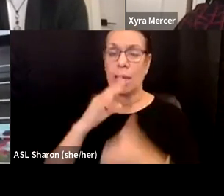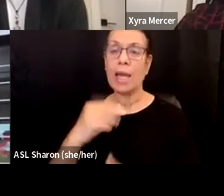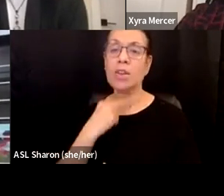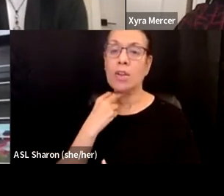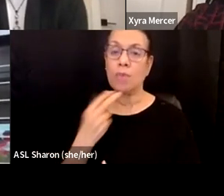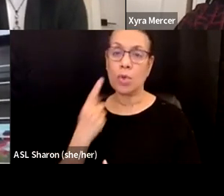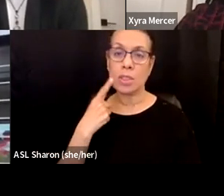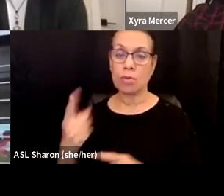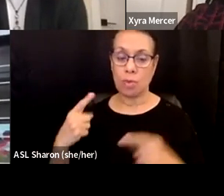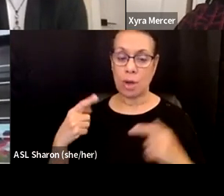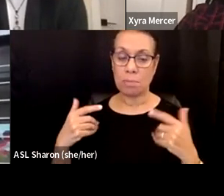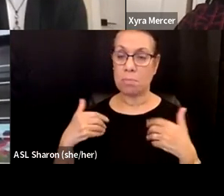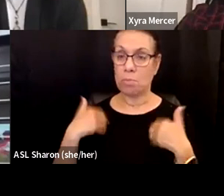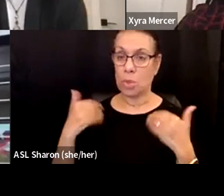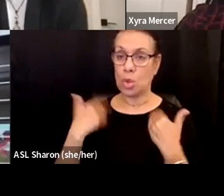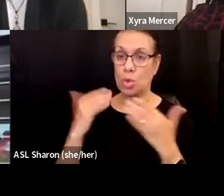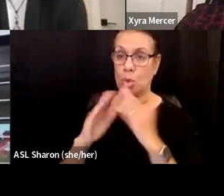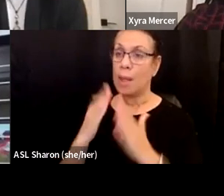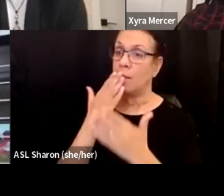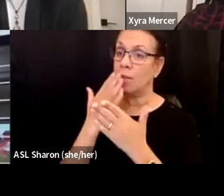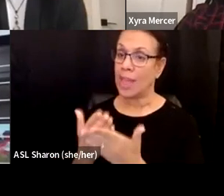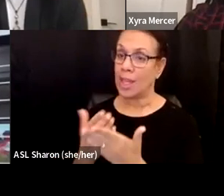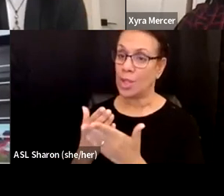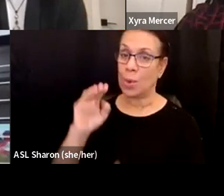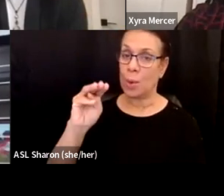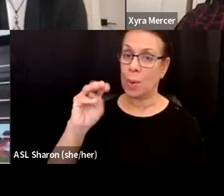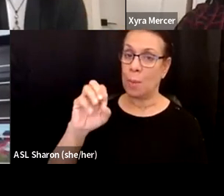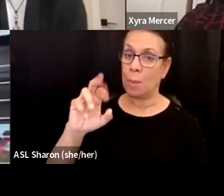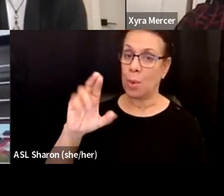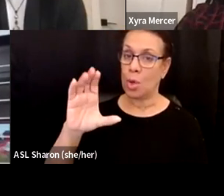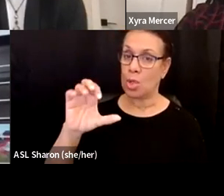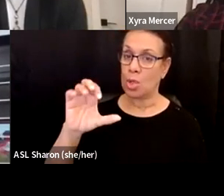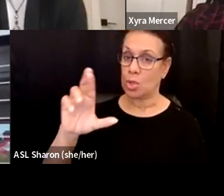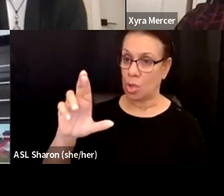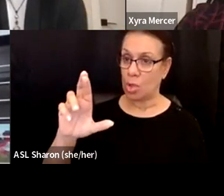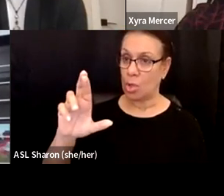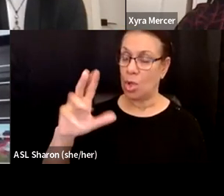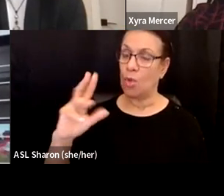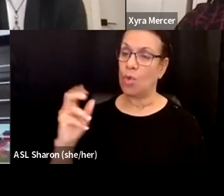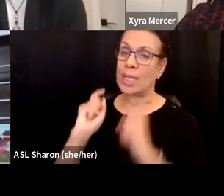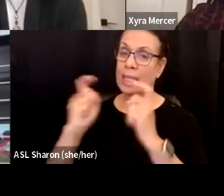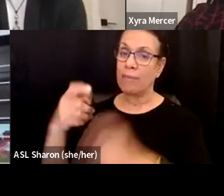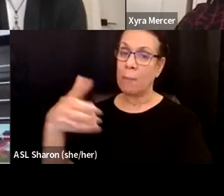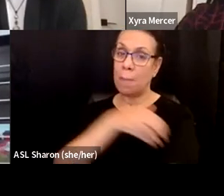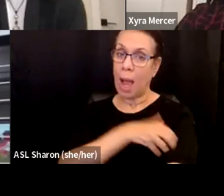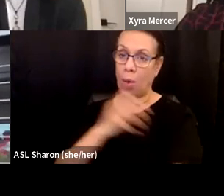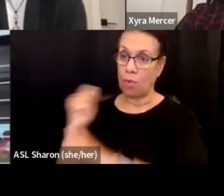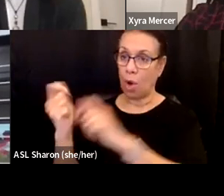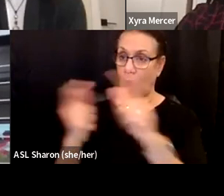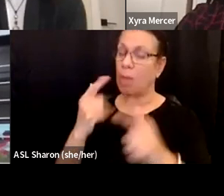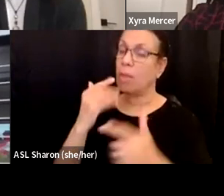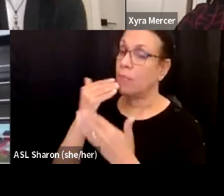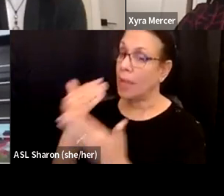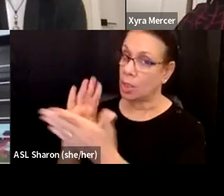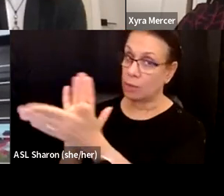community and uh thank you miss mercer for empowering the voices of uh everybody uh in that sense